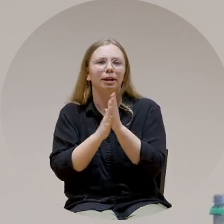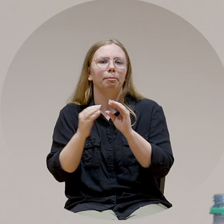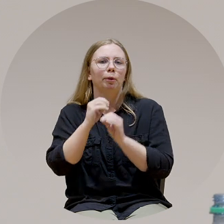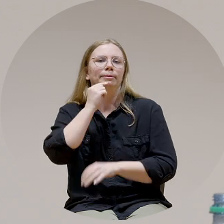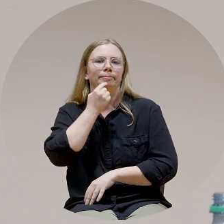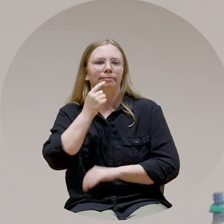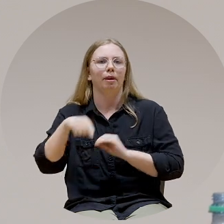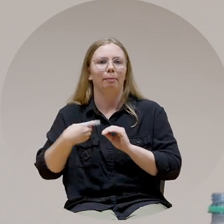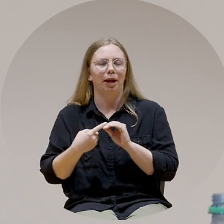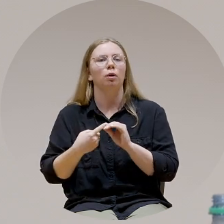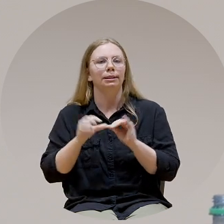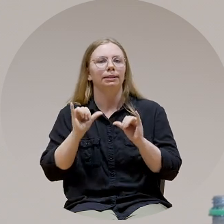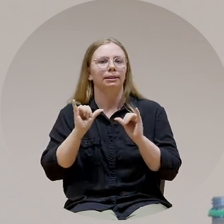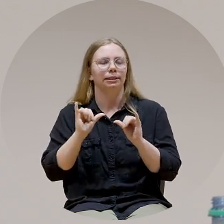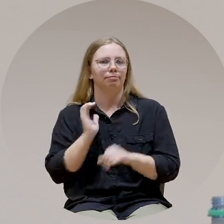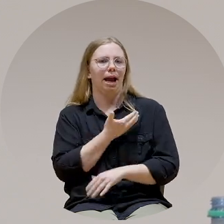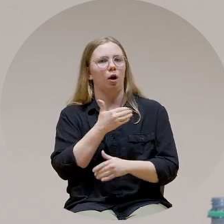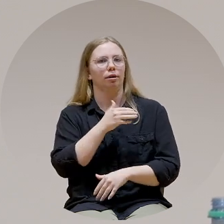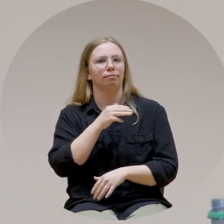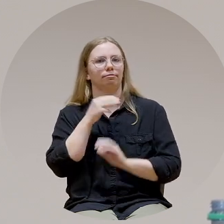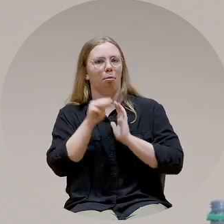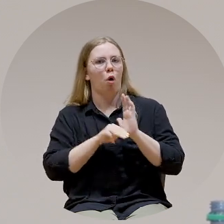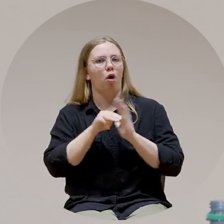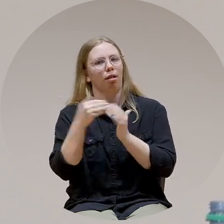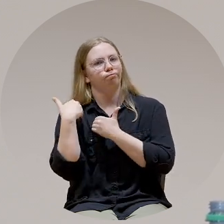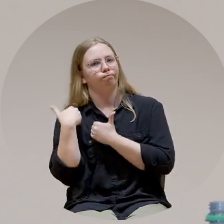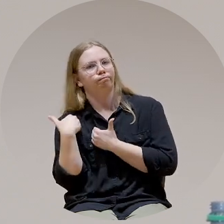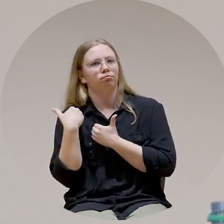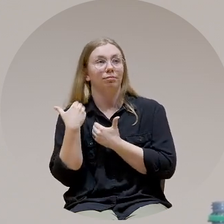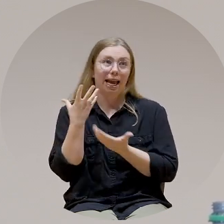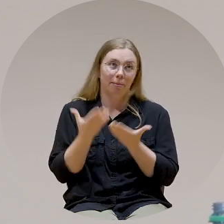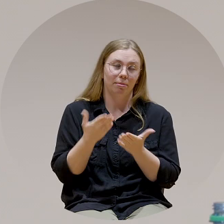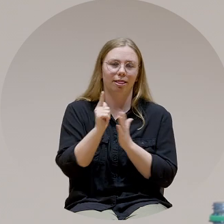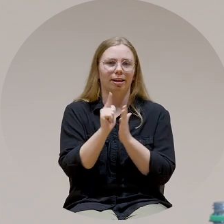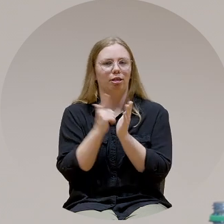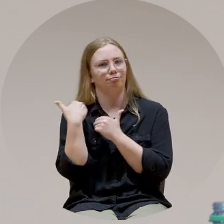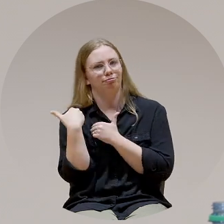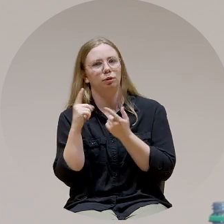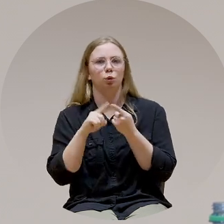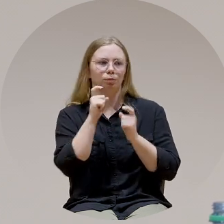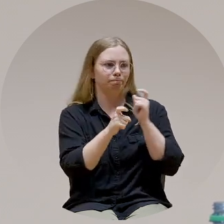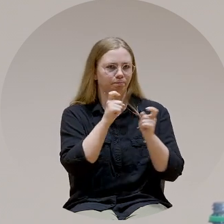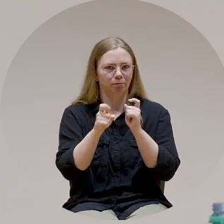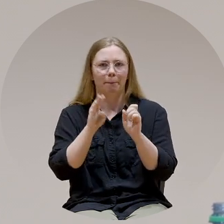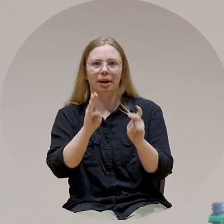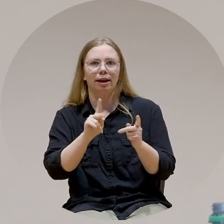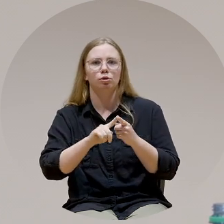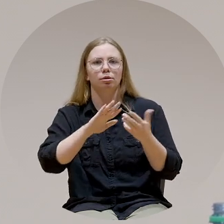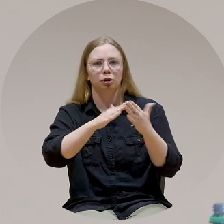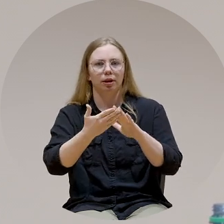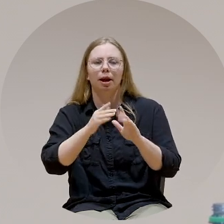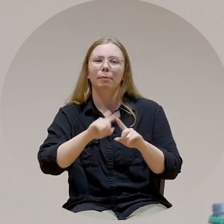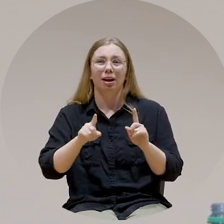seriously as a moral obligation, if not a legal one. But many do not. It's like, those are your laws,